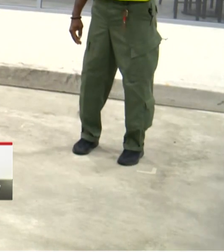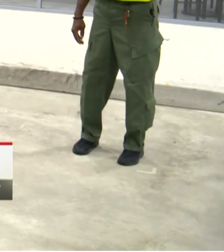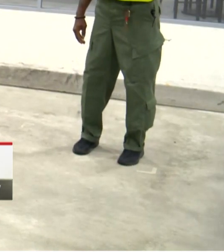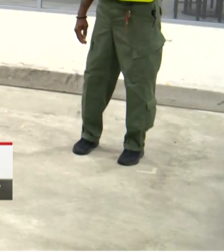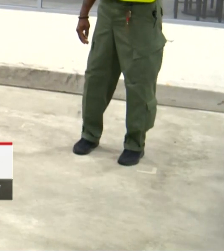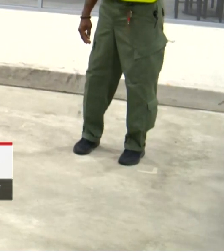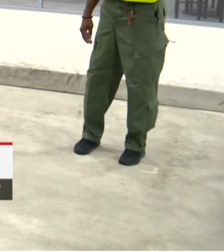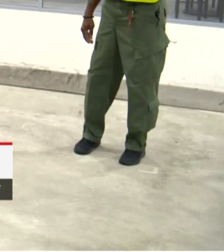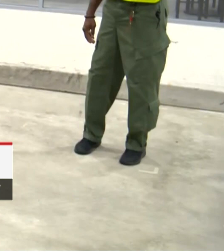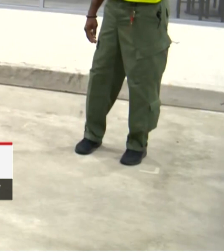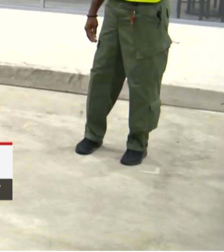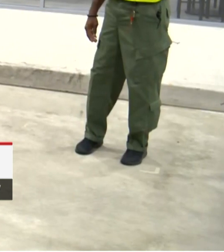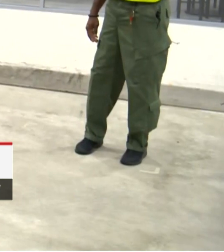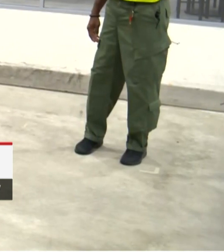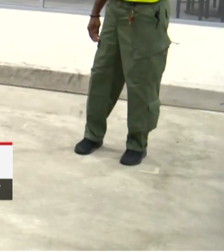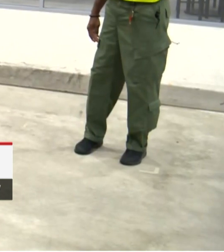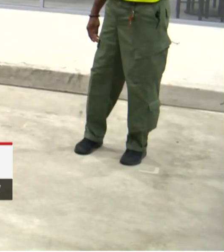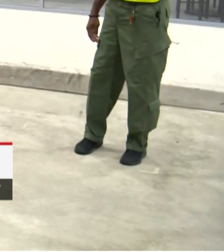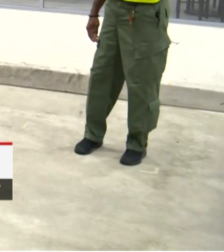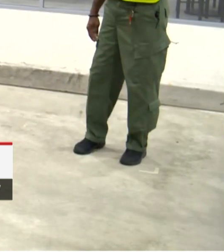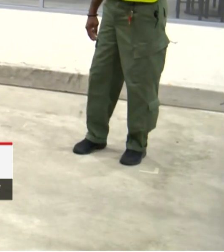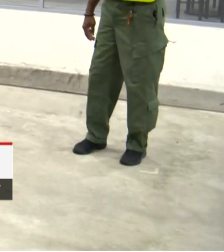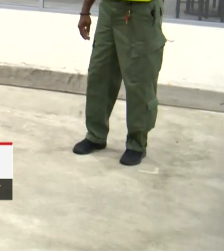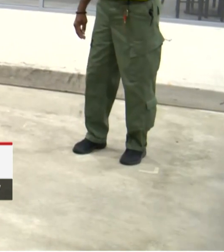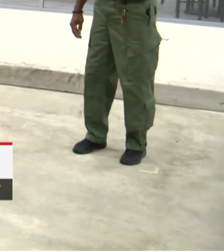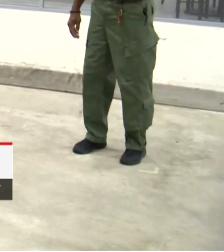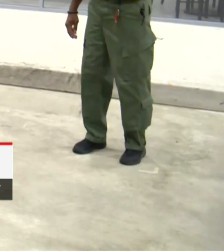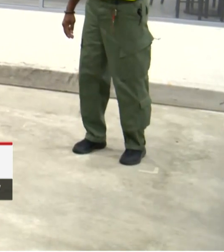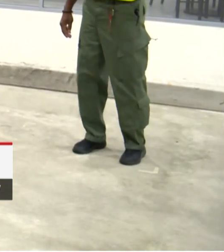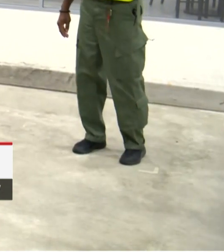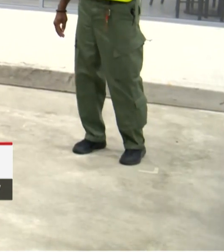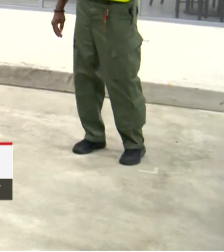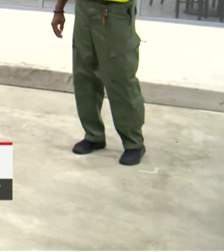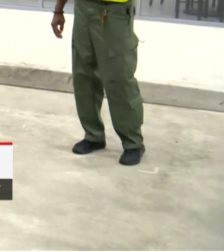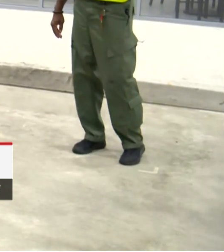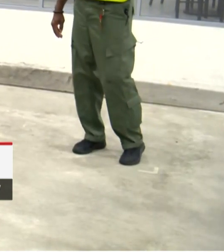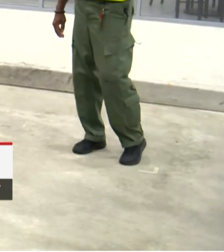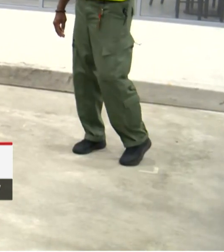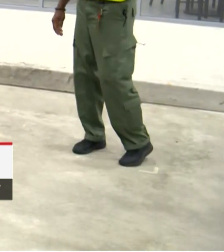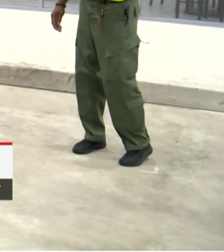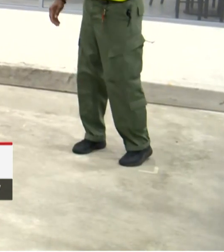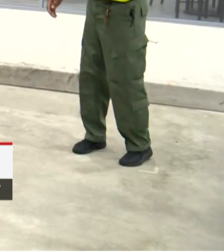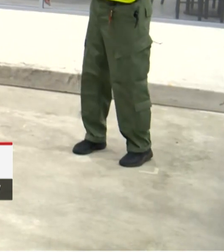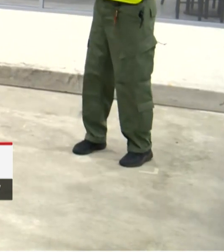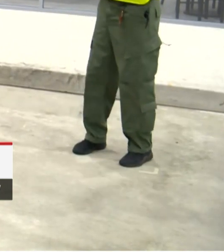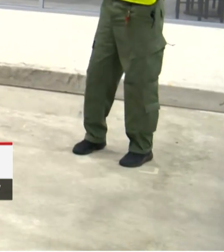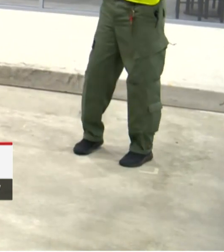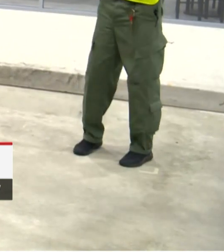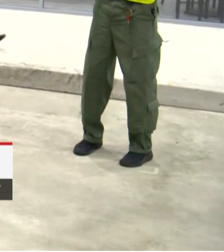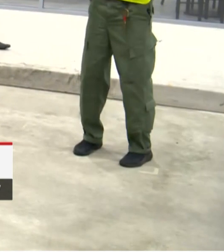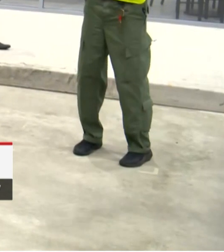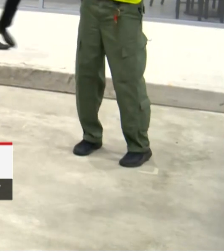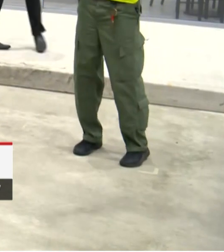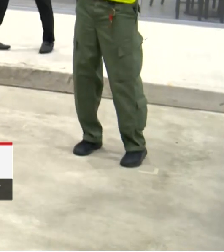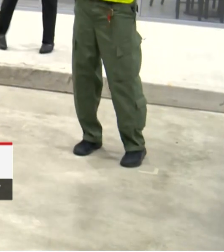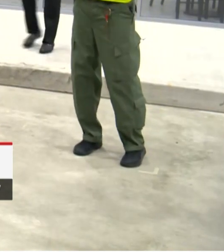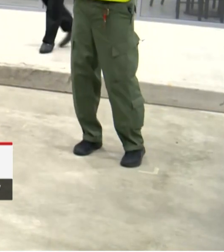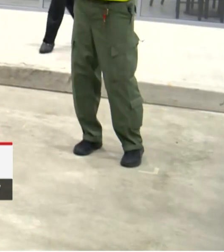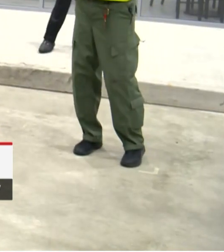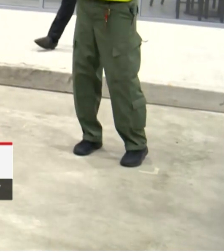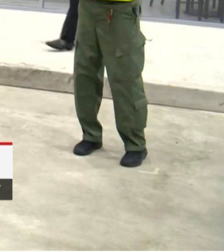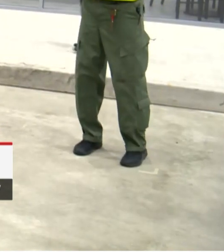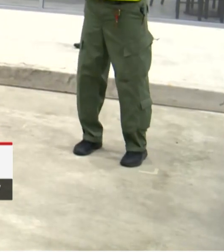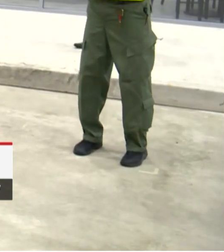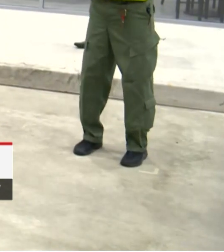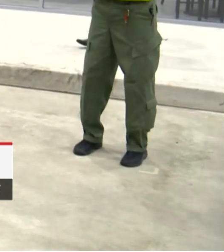within the policy and deal with a subject who had a concealed carry permit, and their interaction with ABLE. I'm going to turn it over to Instructor Baker. He's first